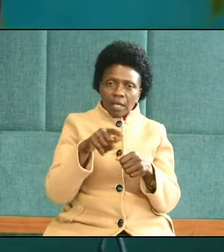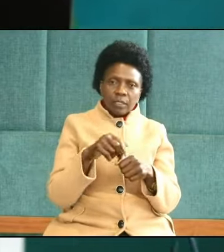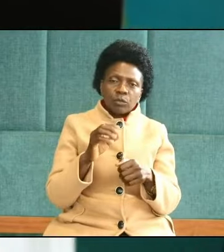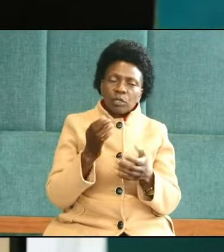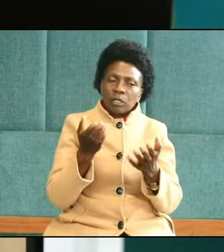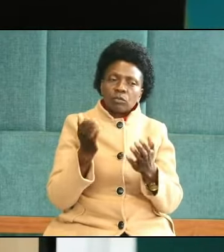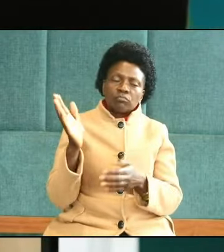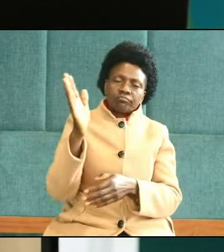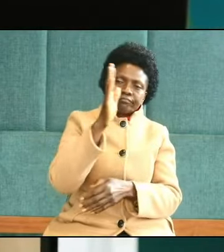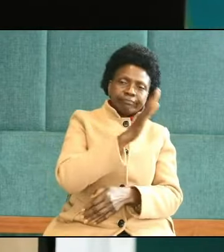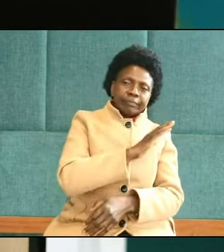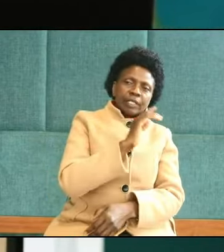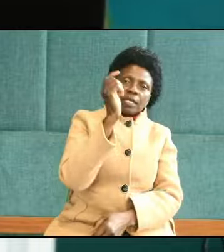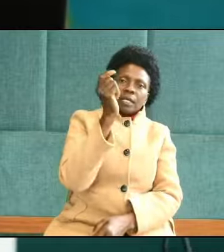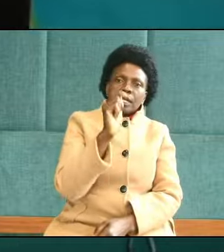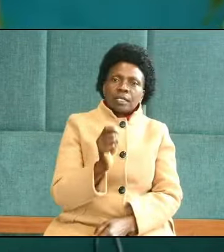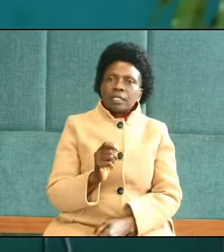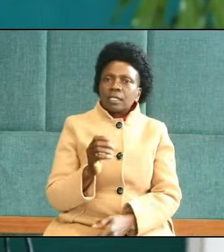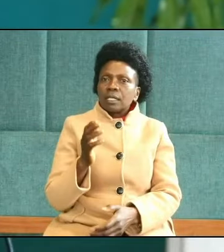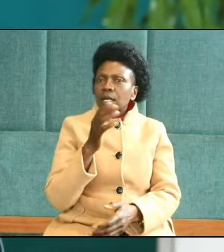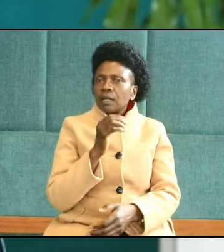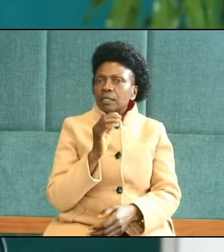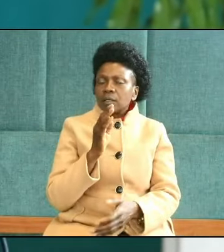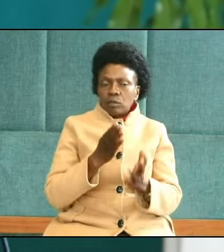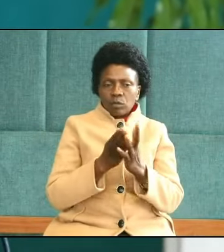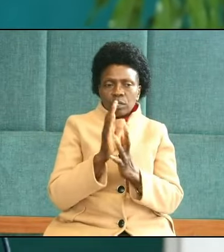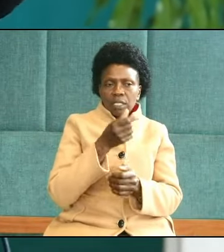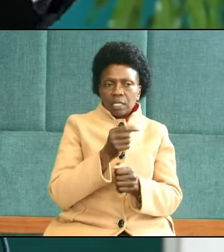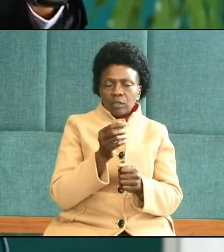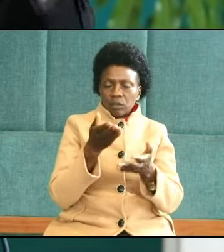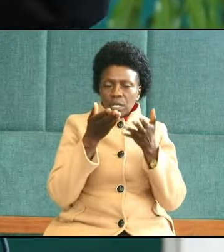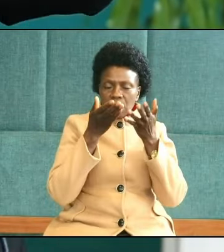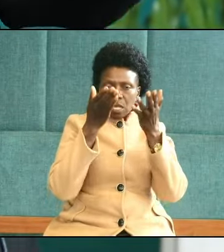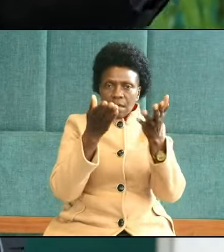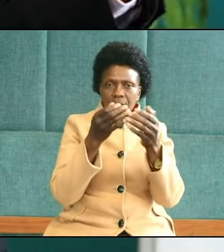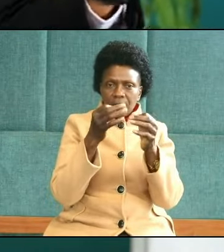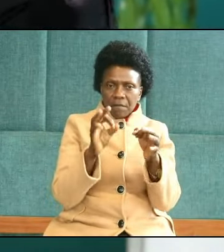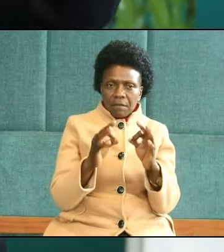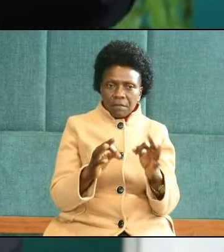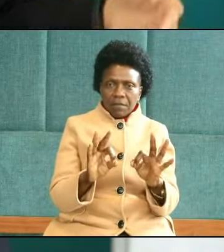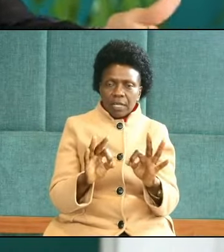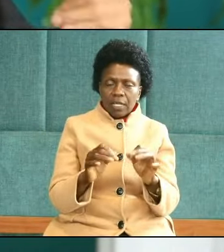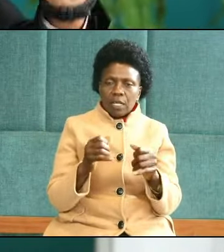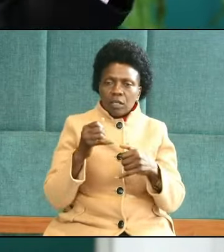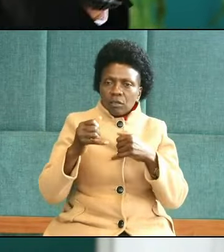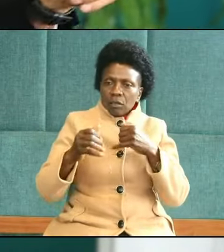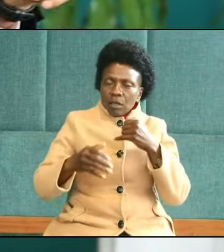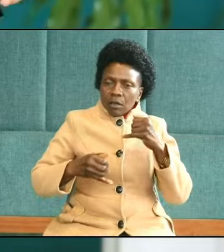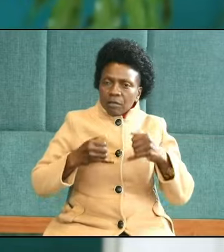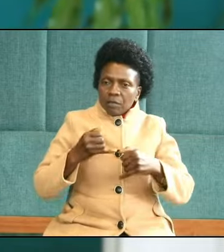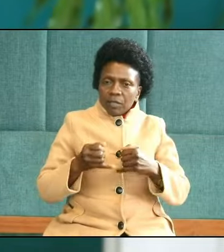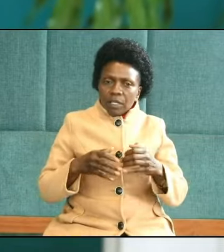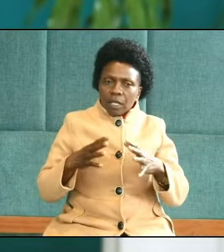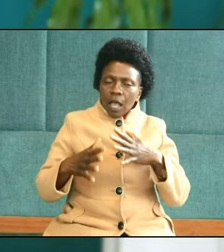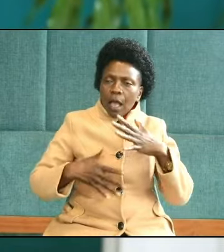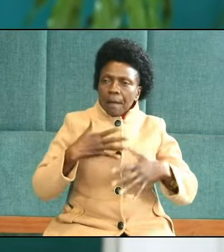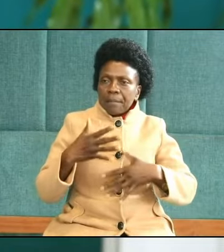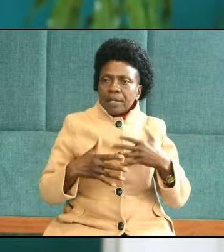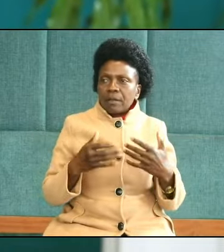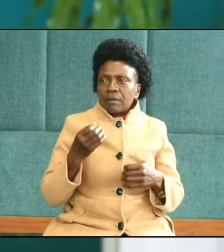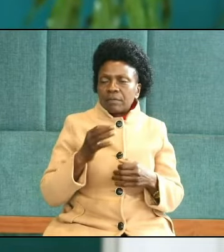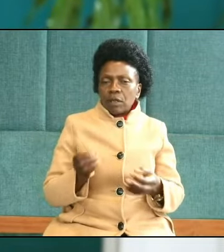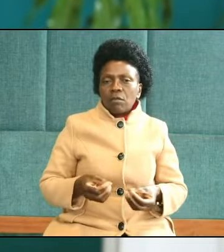to return the tithe, and by his grace, we want to give freely, joyfully, cheerfully of